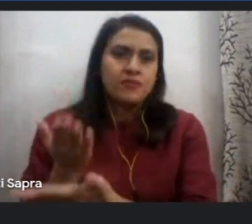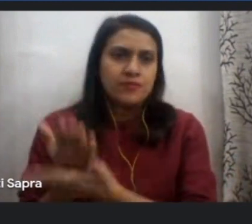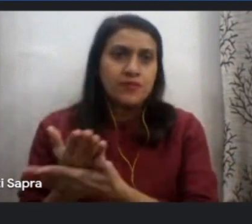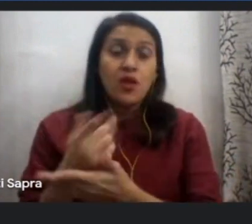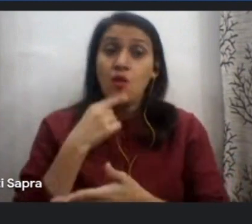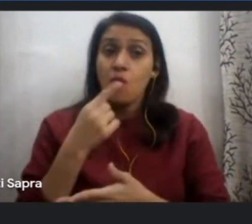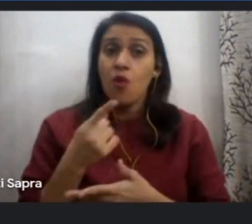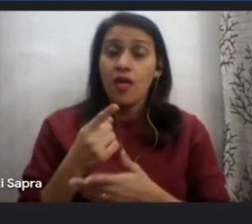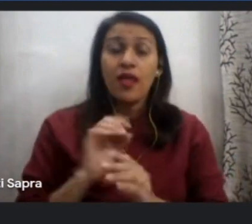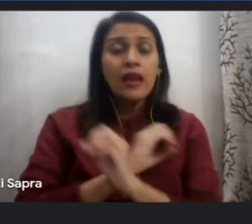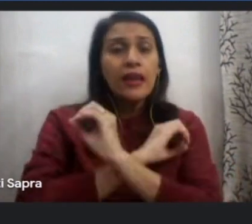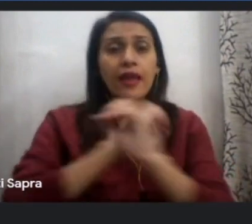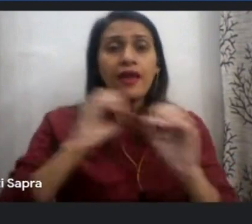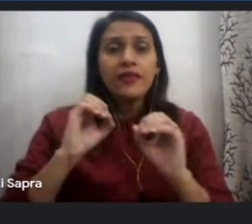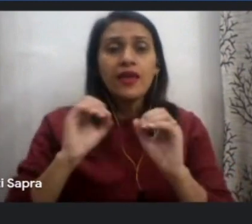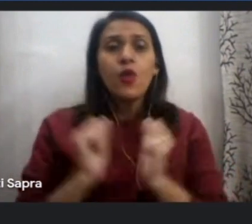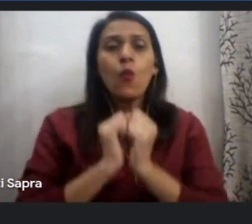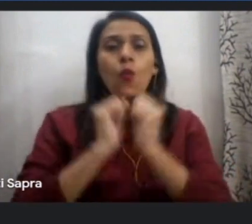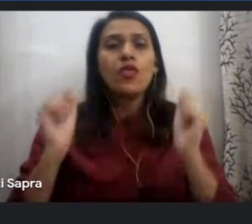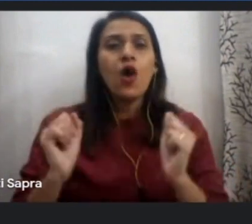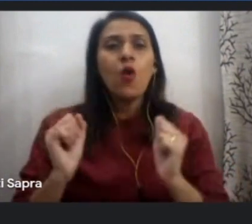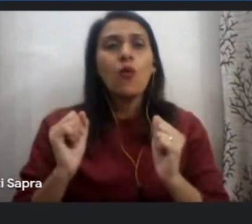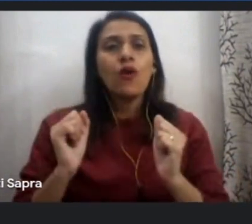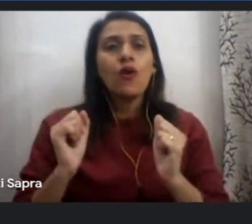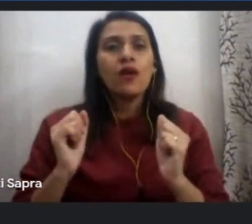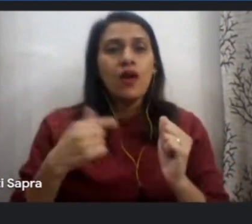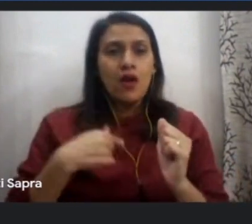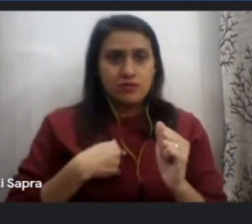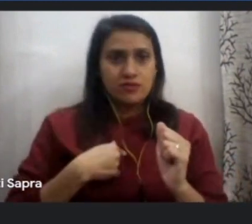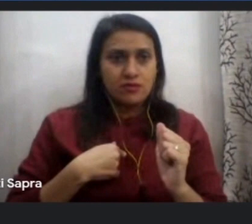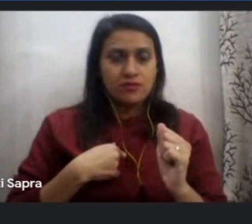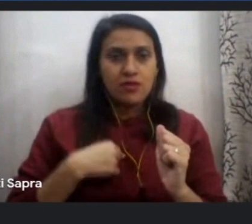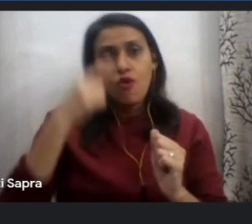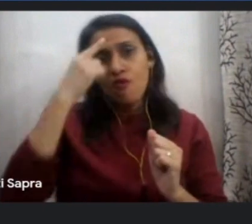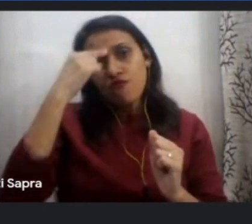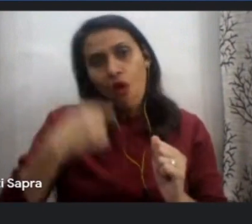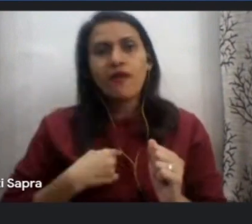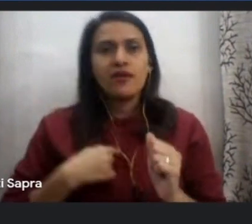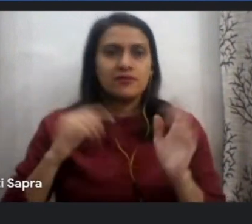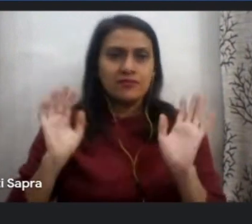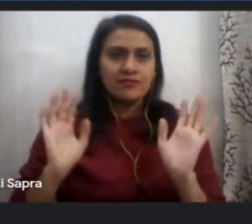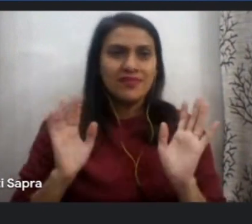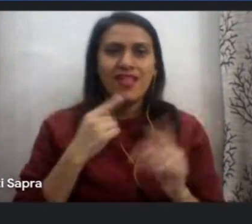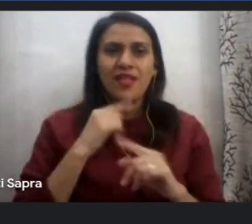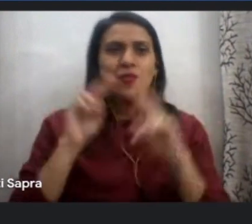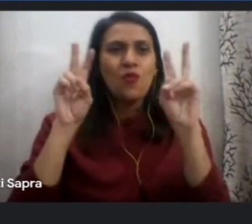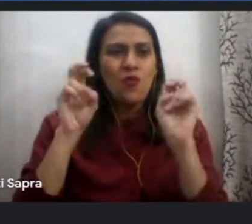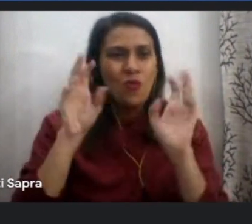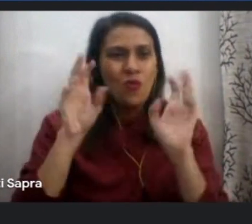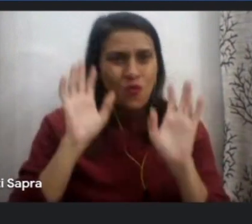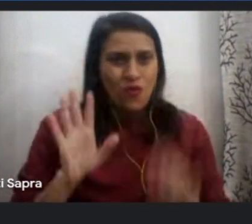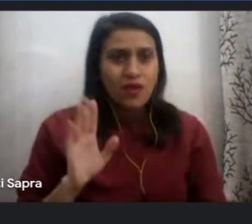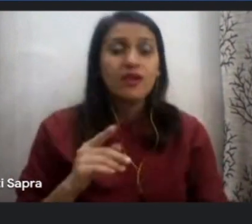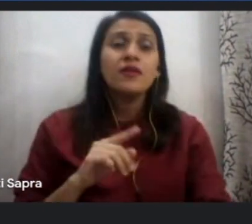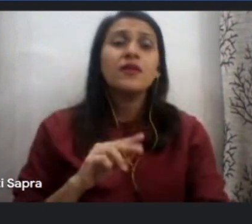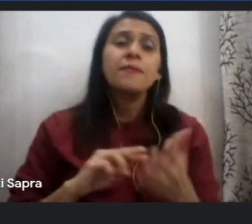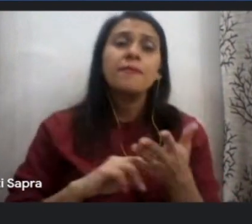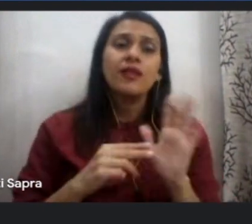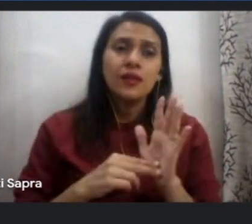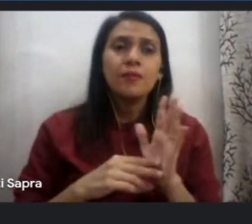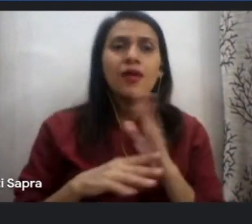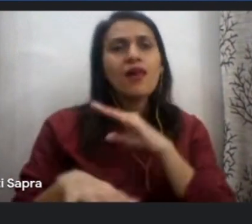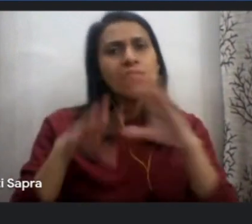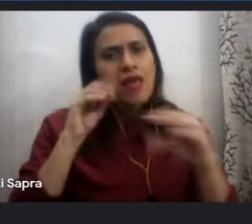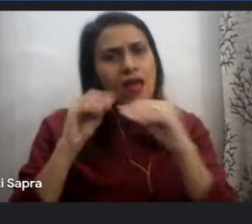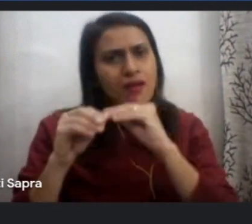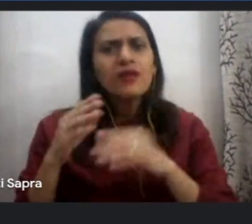about us. So it's not only inclusion for the sake of inclusion, but also gaining knowledge, gaining perspectives